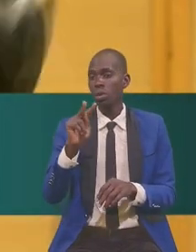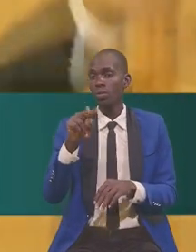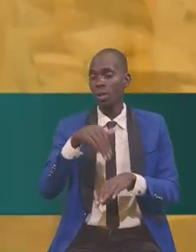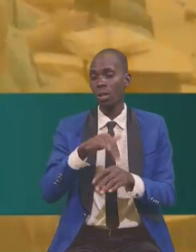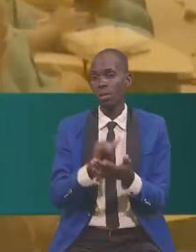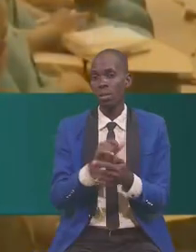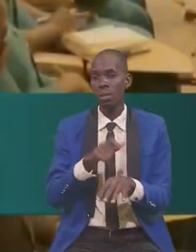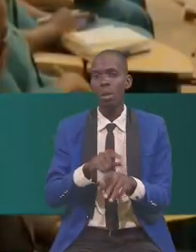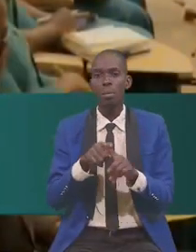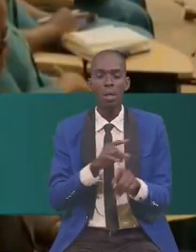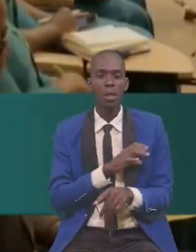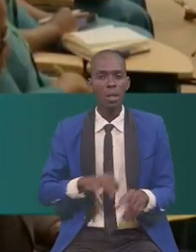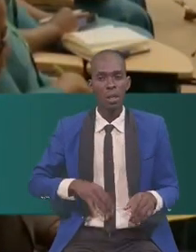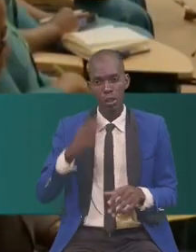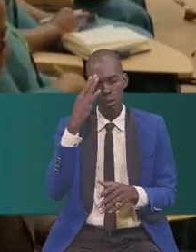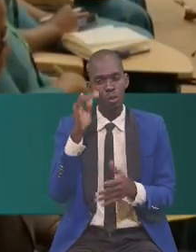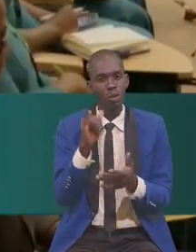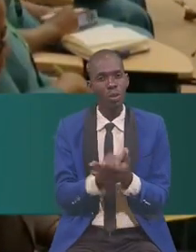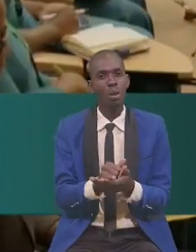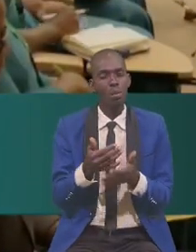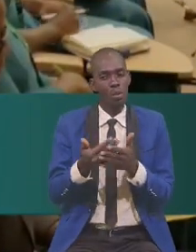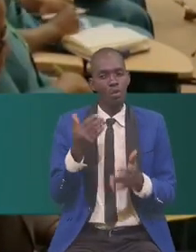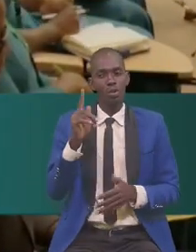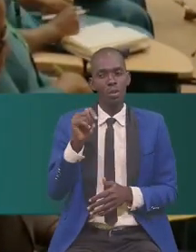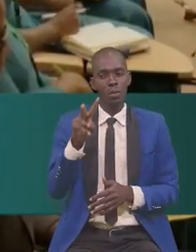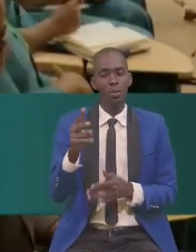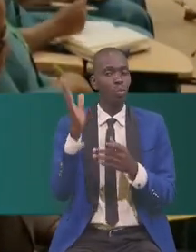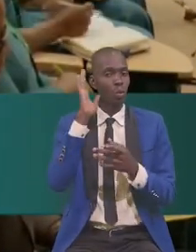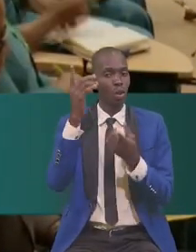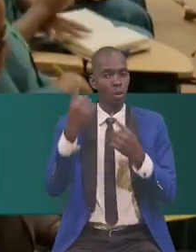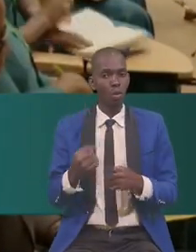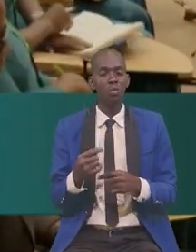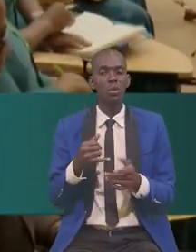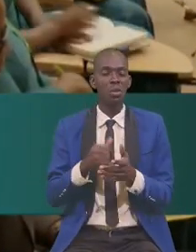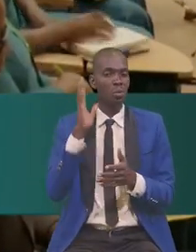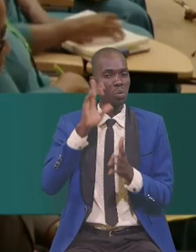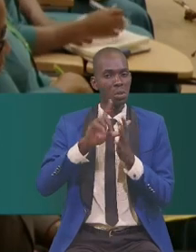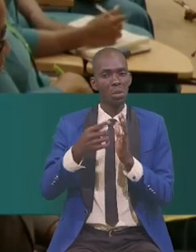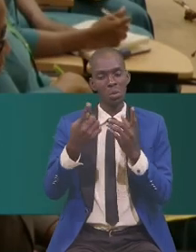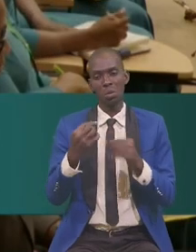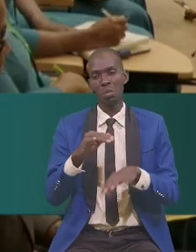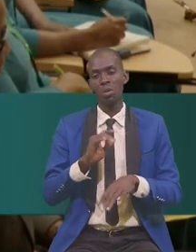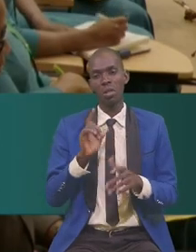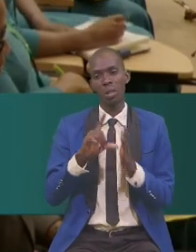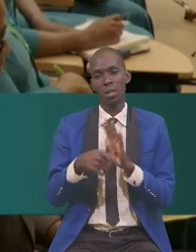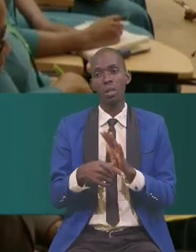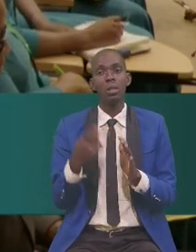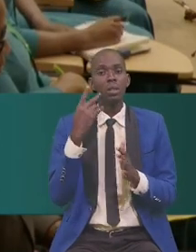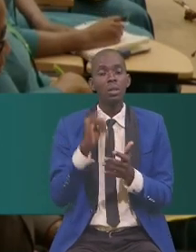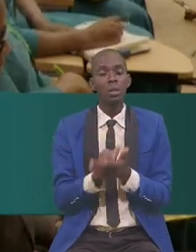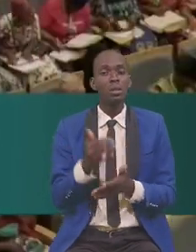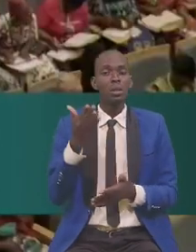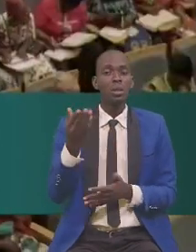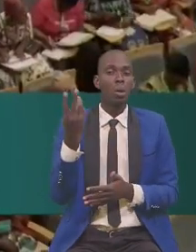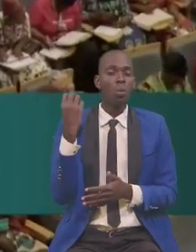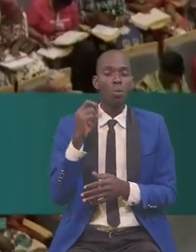Before television came, he knew that television will come. And there was no internet, social media to take the message